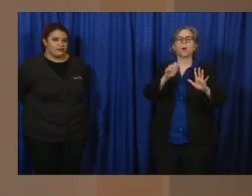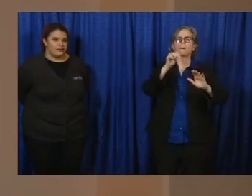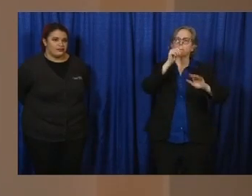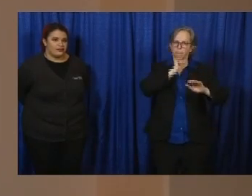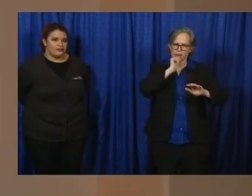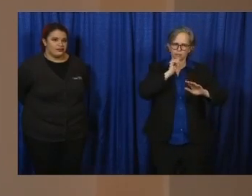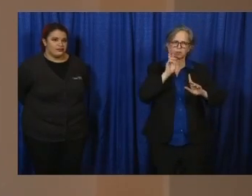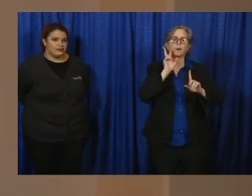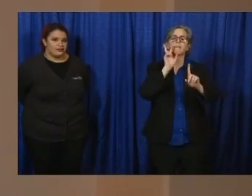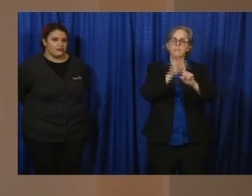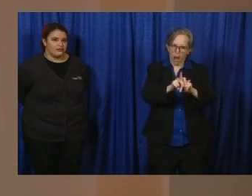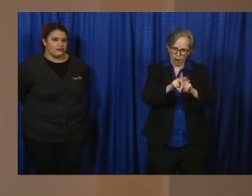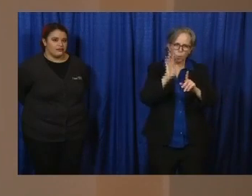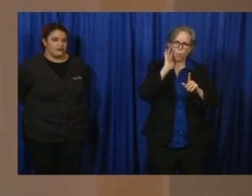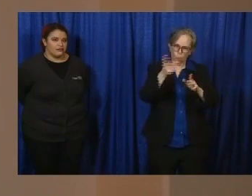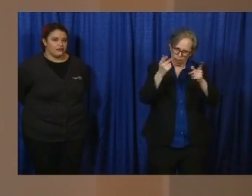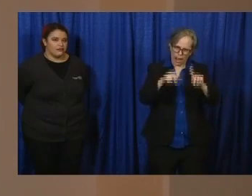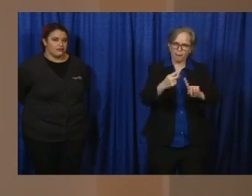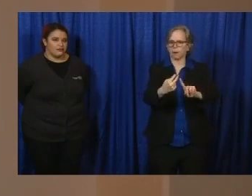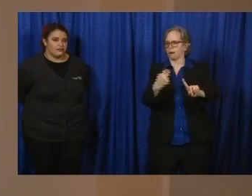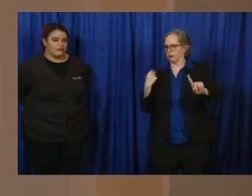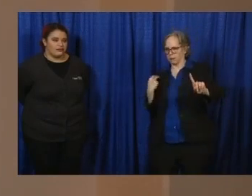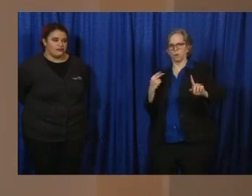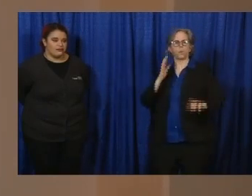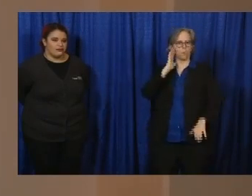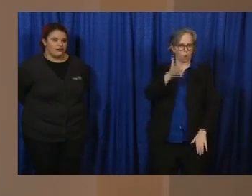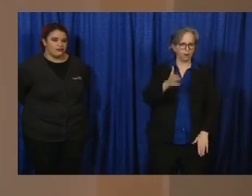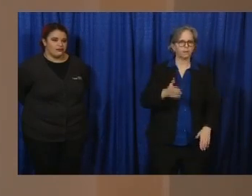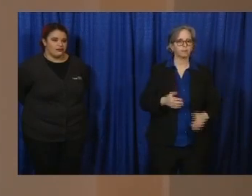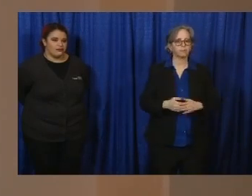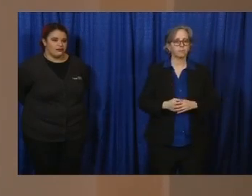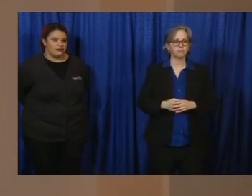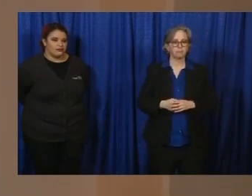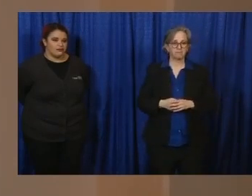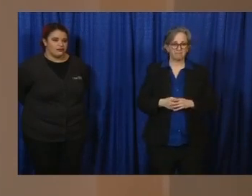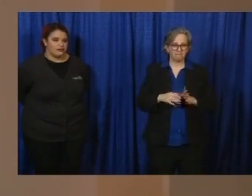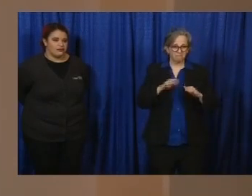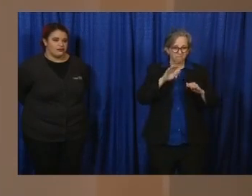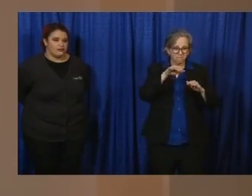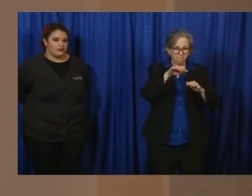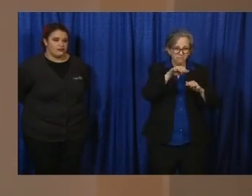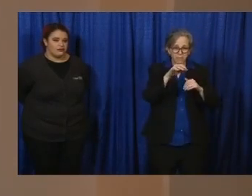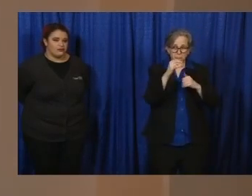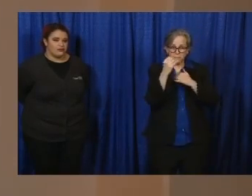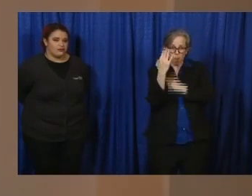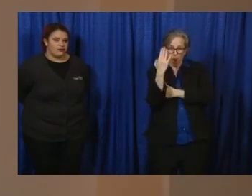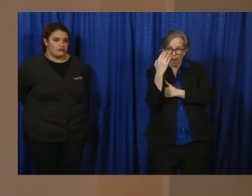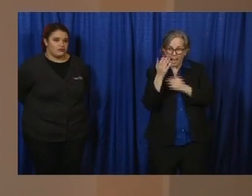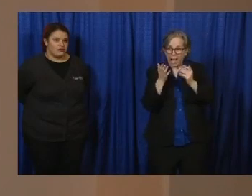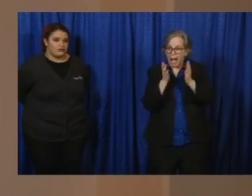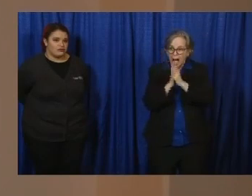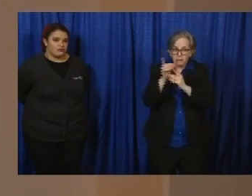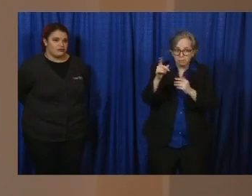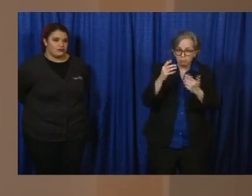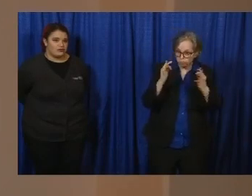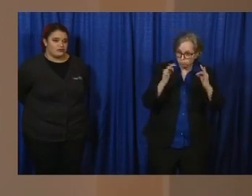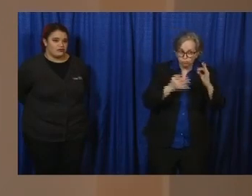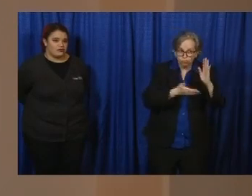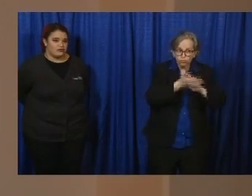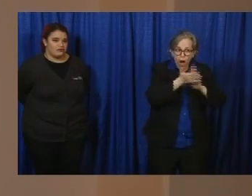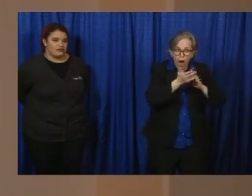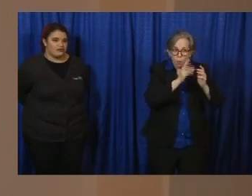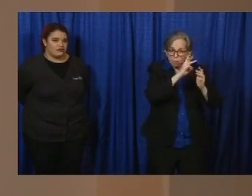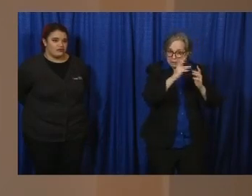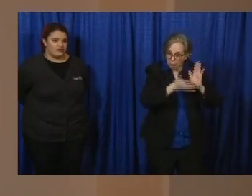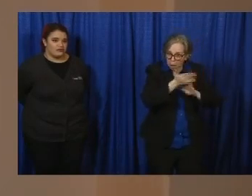director just before I came in here. She said that it was running fine, although there are moments that it's slow. Remember, this runs 24 hours a